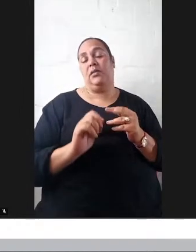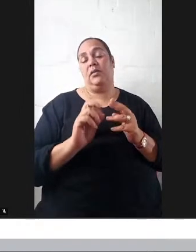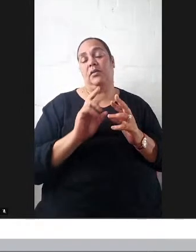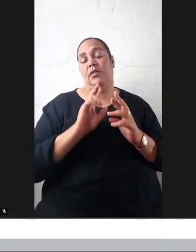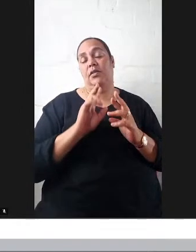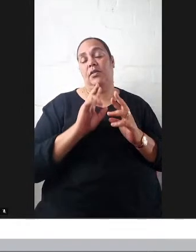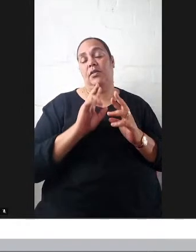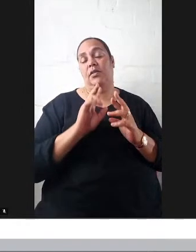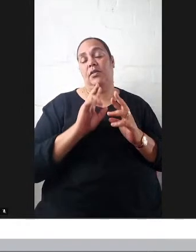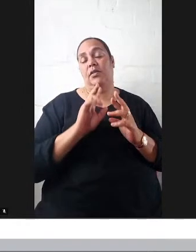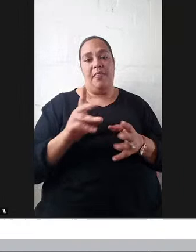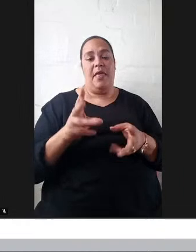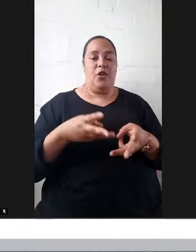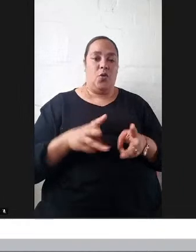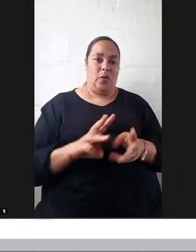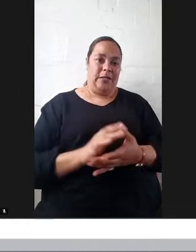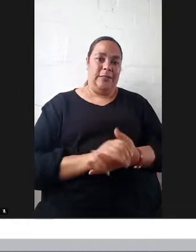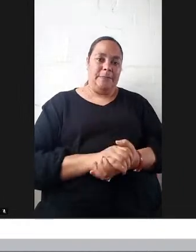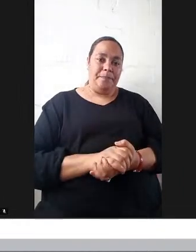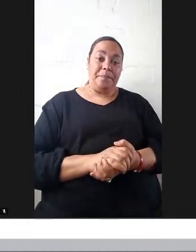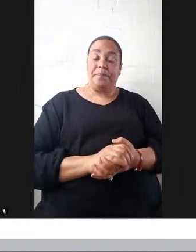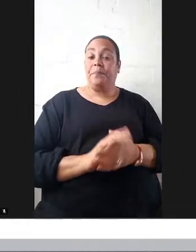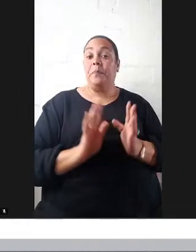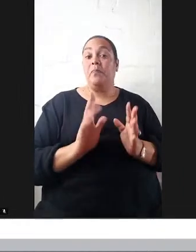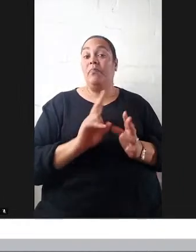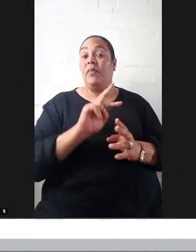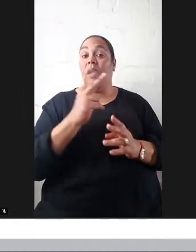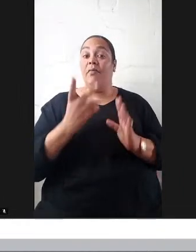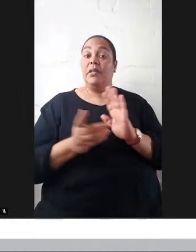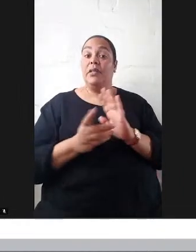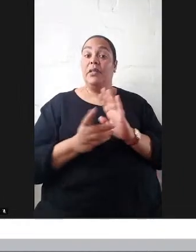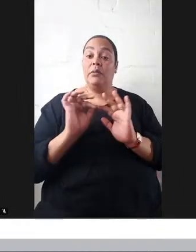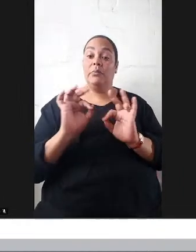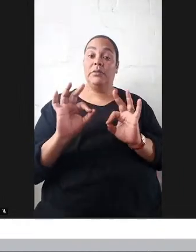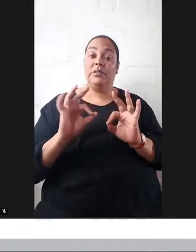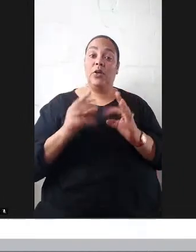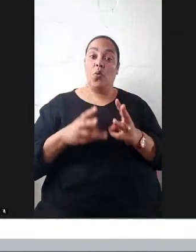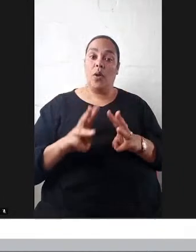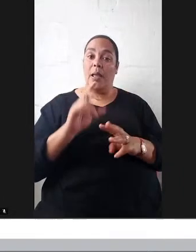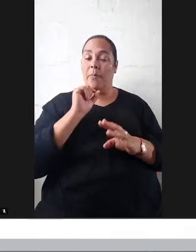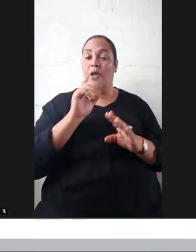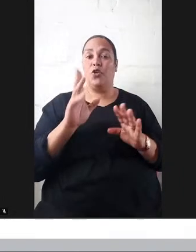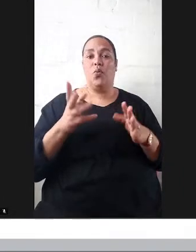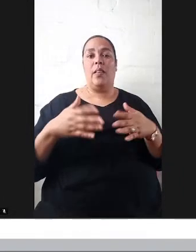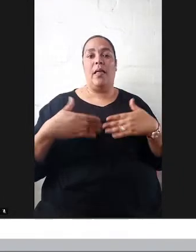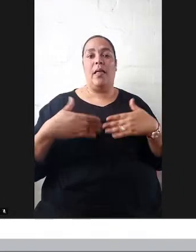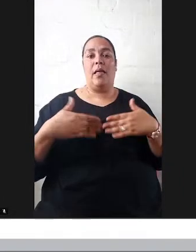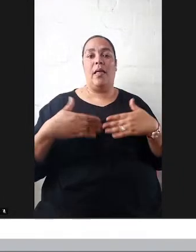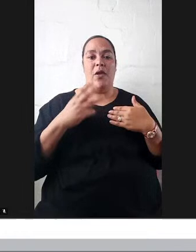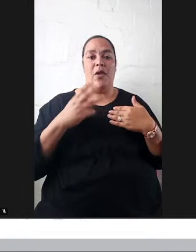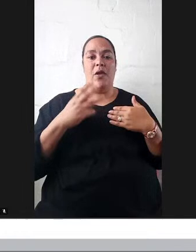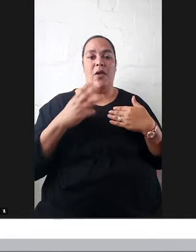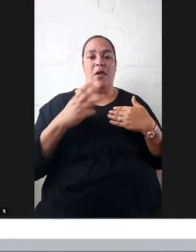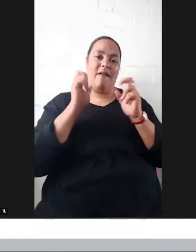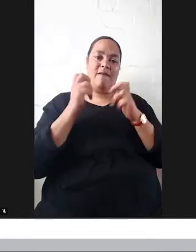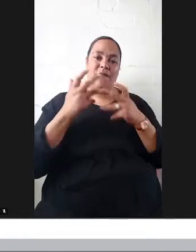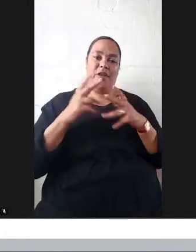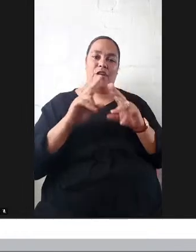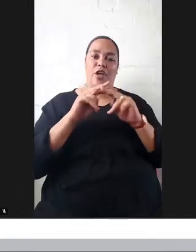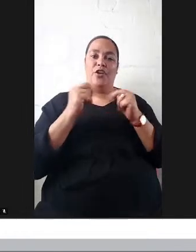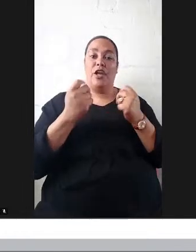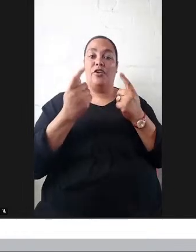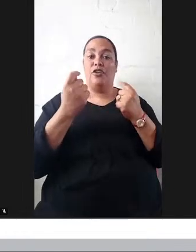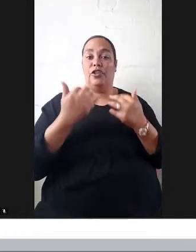in that respect. The only other development in that place, which is one we're quite happy about, is that we've heard that National Treasury